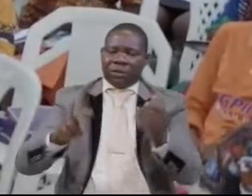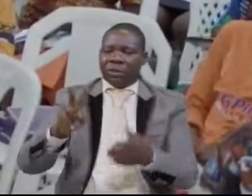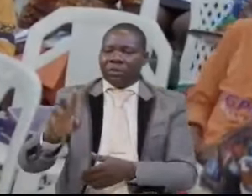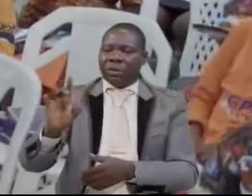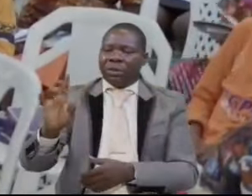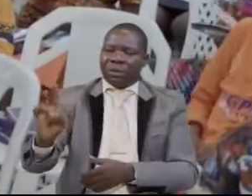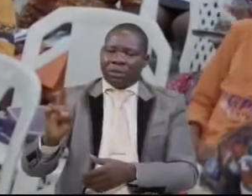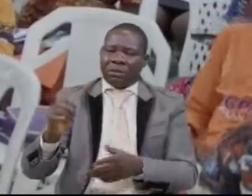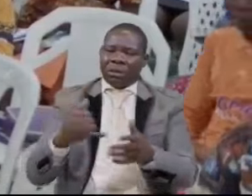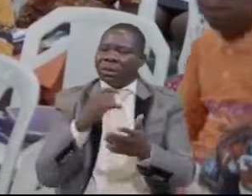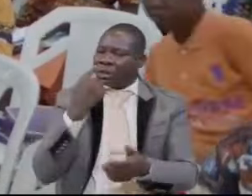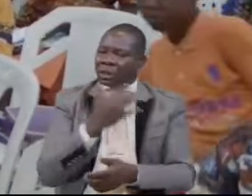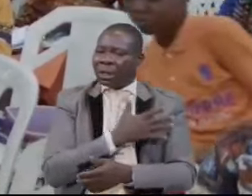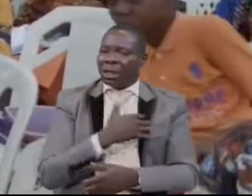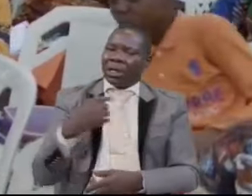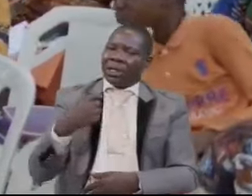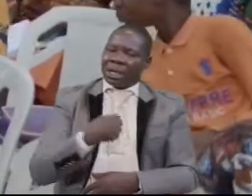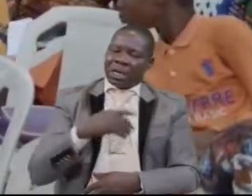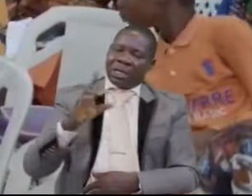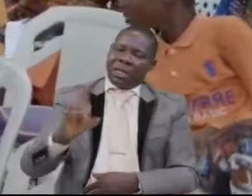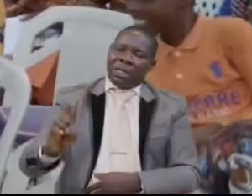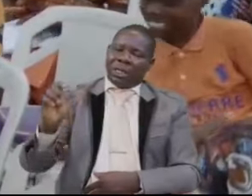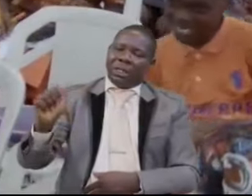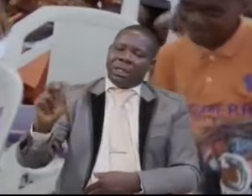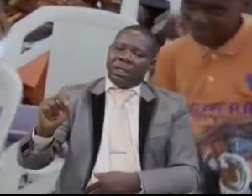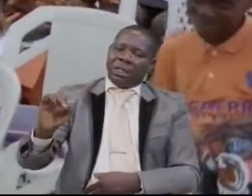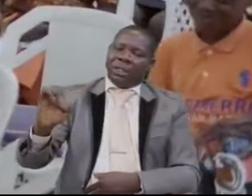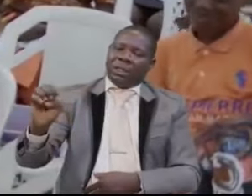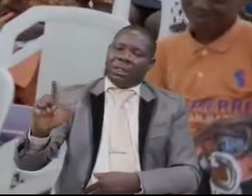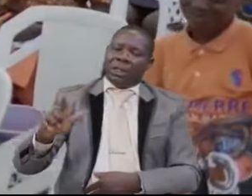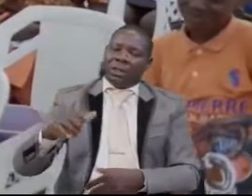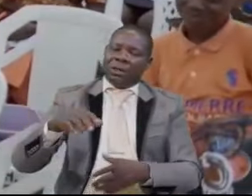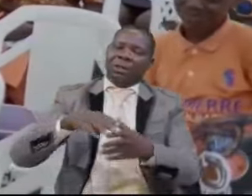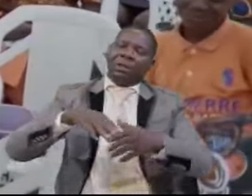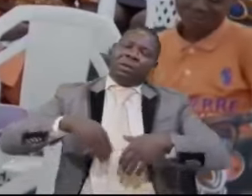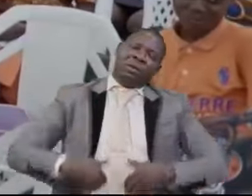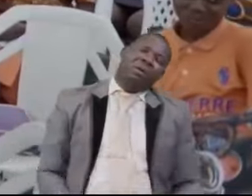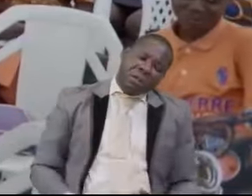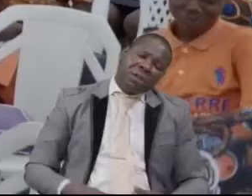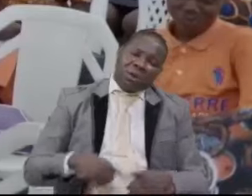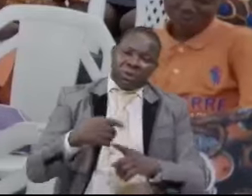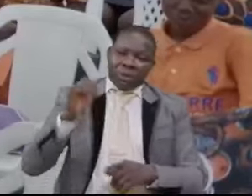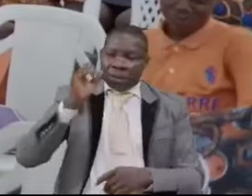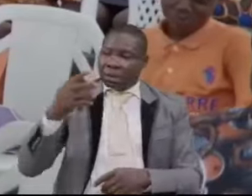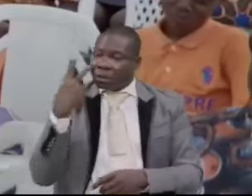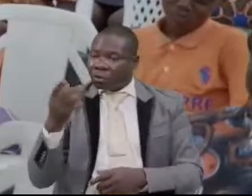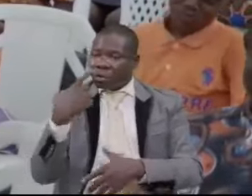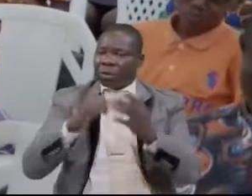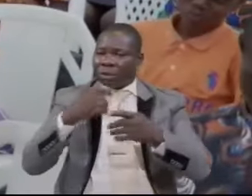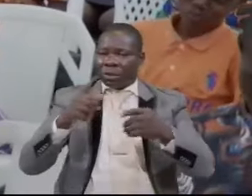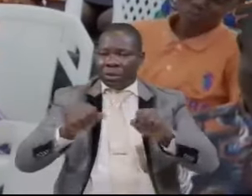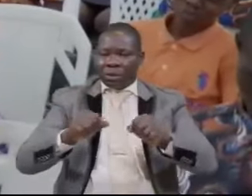I, Daniel, fainted when he saw what was going to happen, and I was sick in certain days. He wasn't